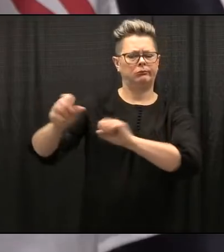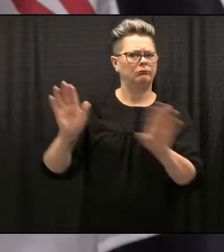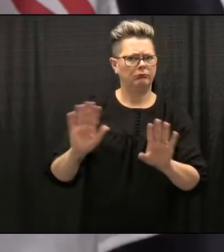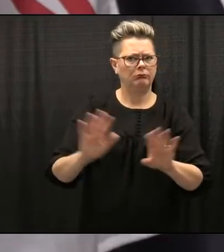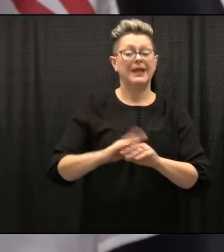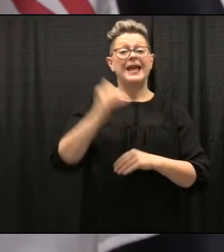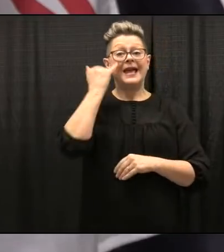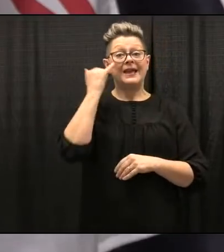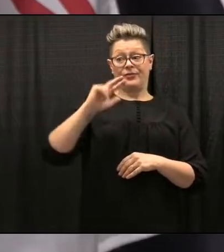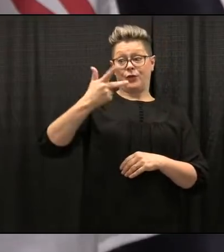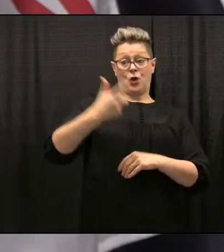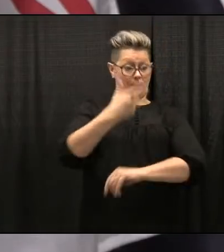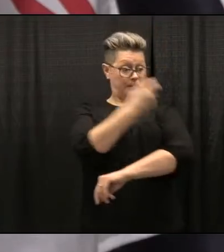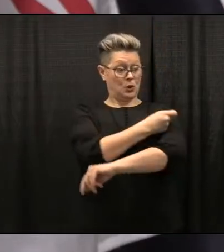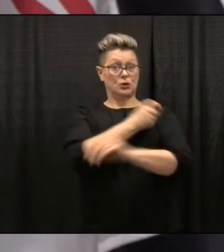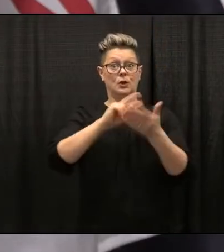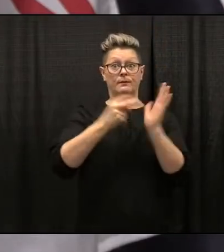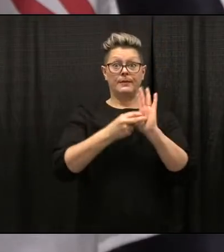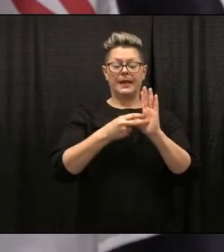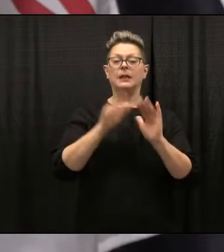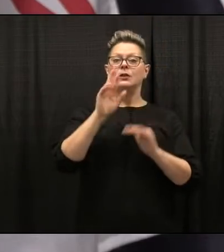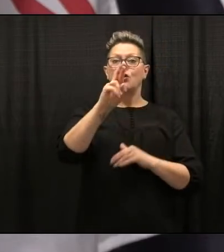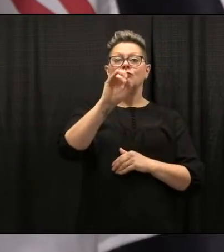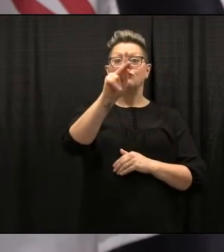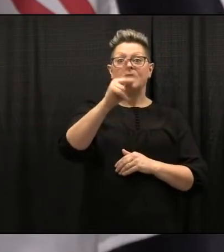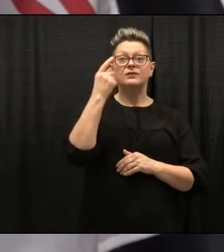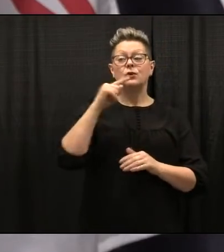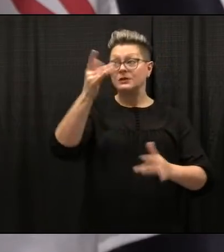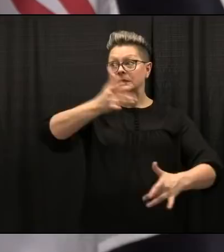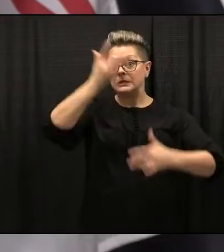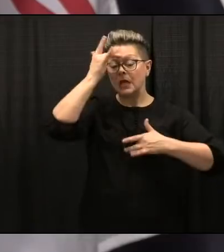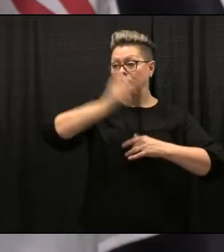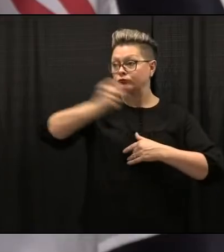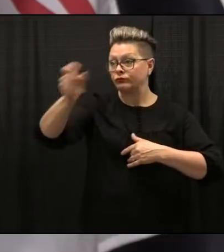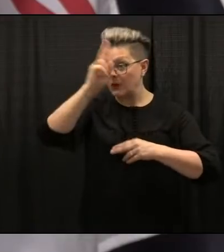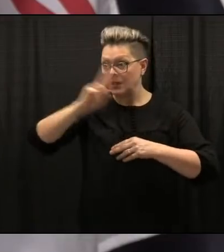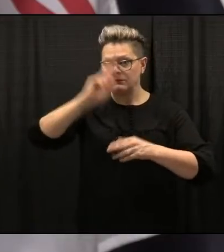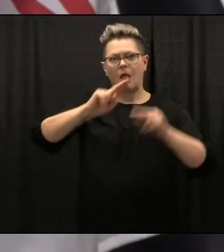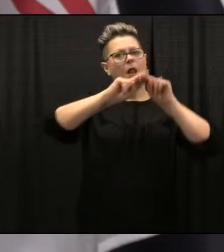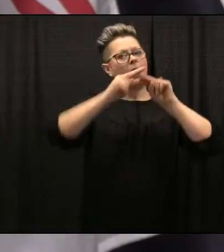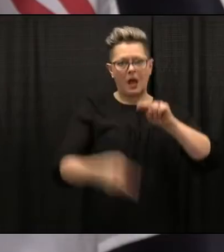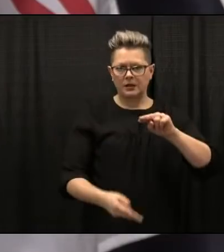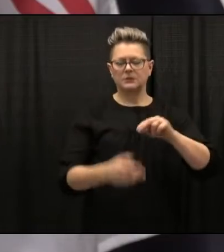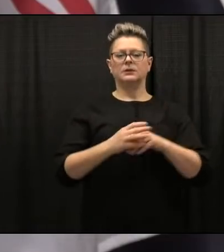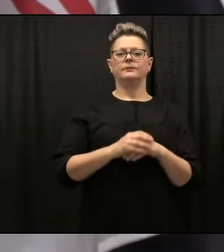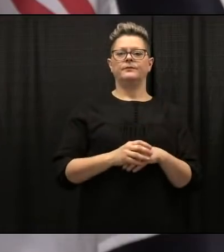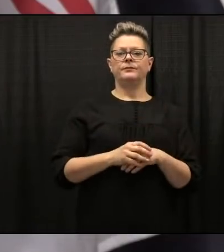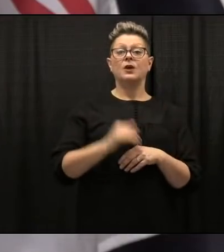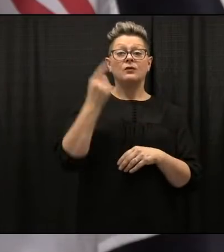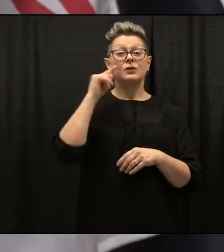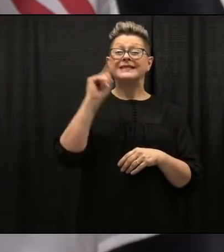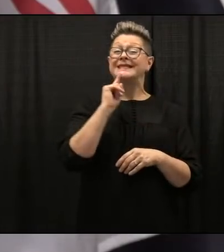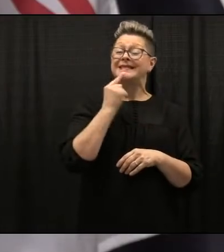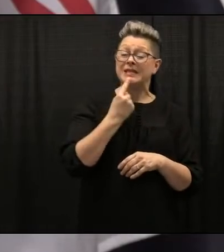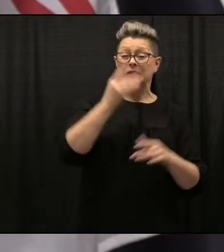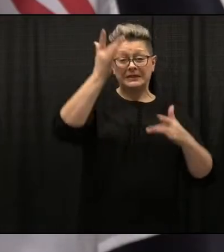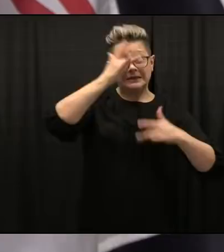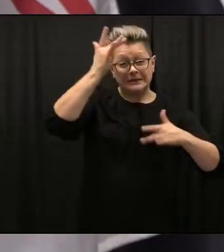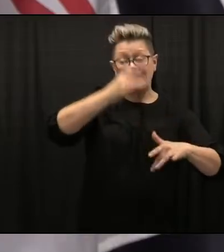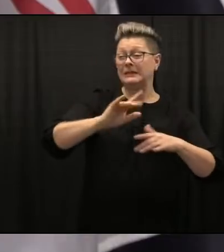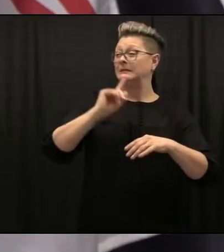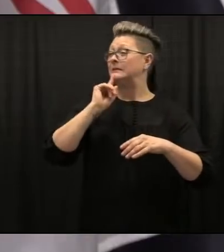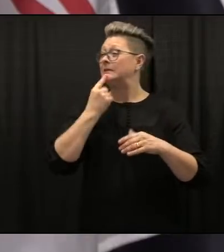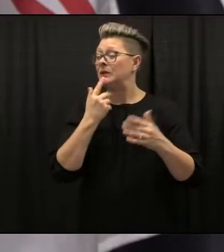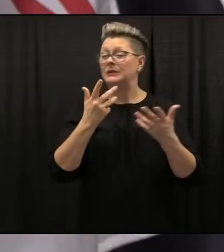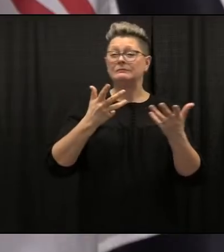having a booster dose reduces that risk even further. The risk for severe disease and hospitalization also increases with